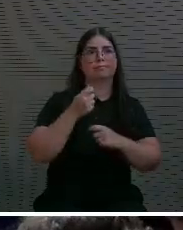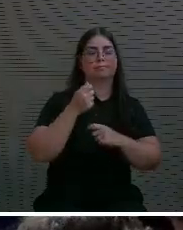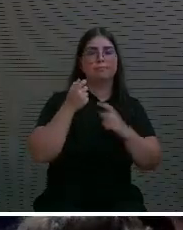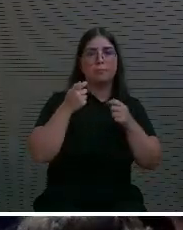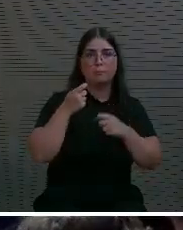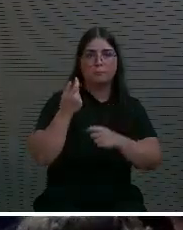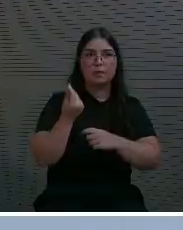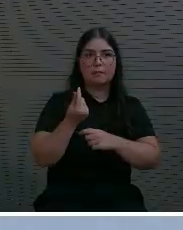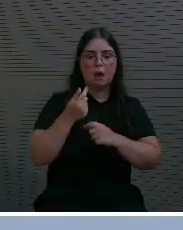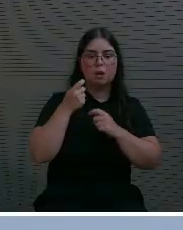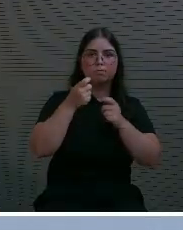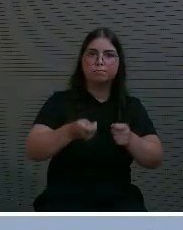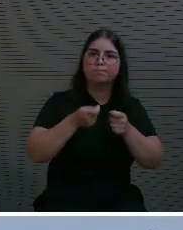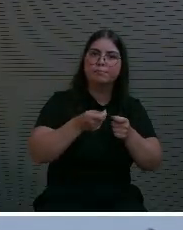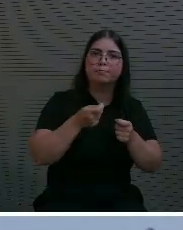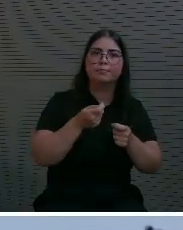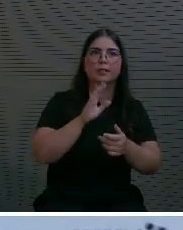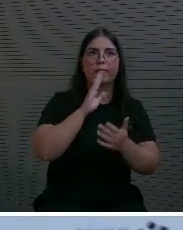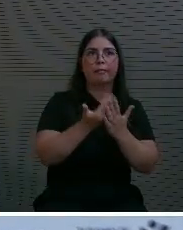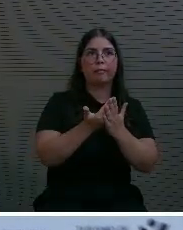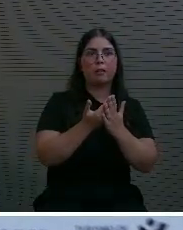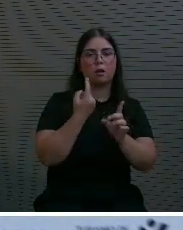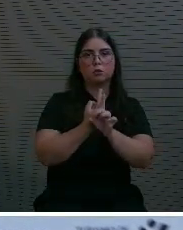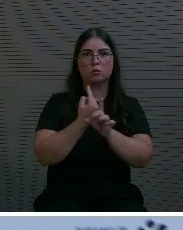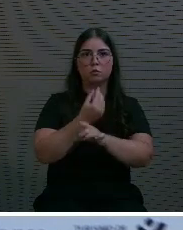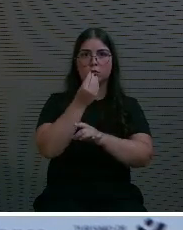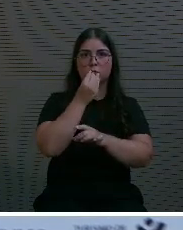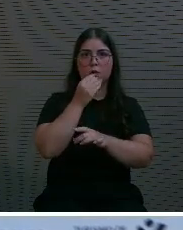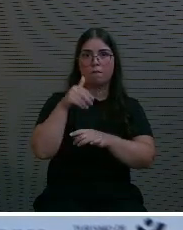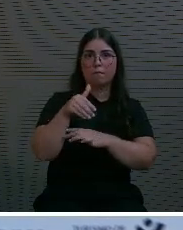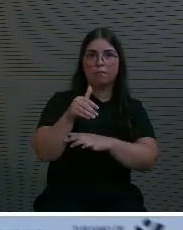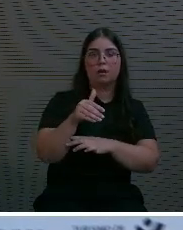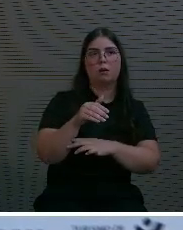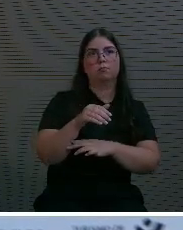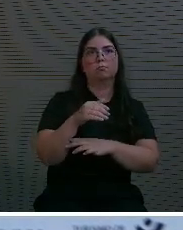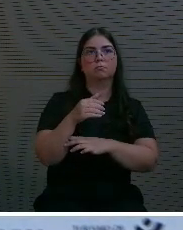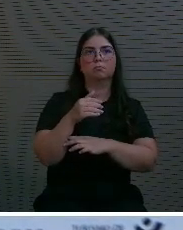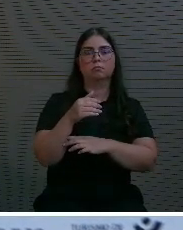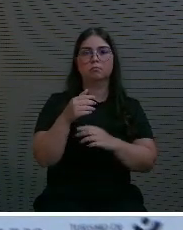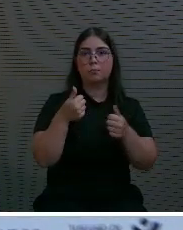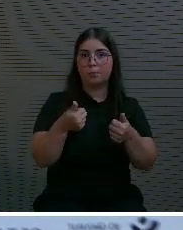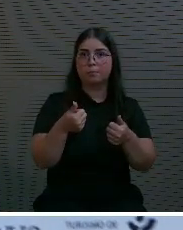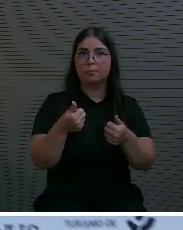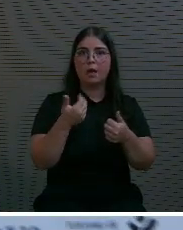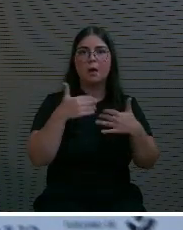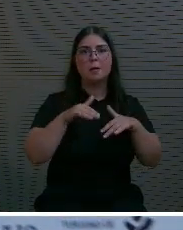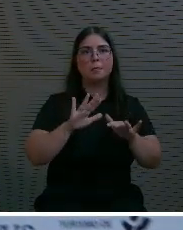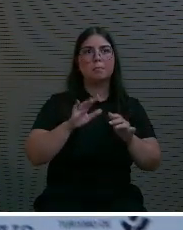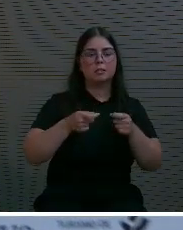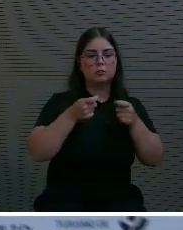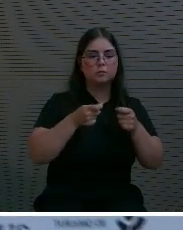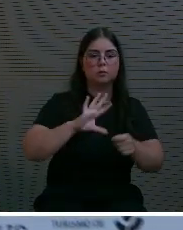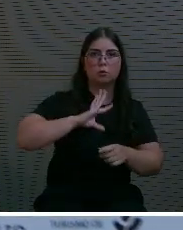eat. No such investment has been made in the developing world. Why? Because the companies cannot make money